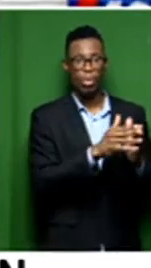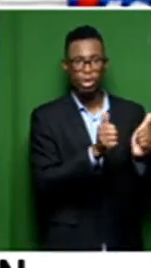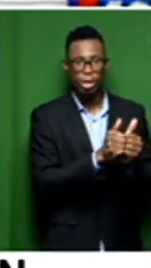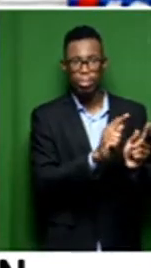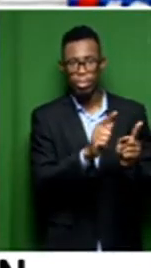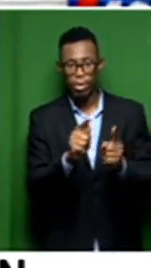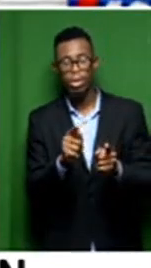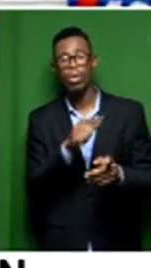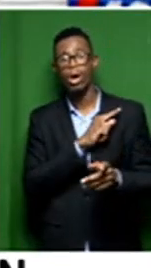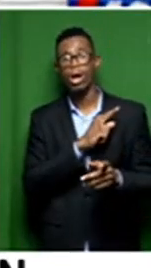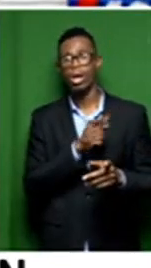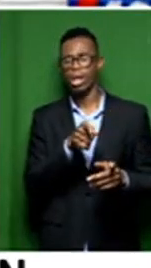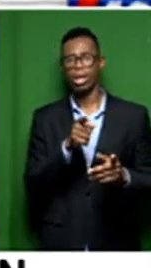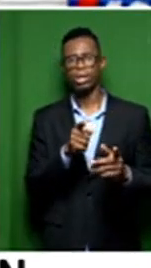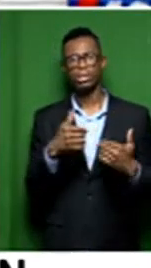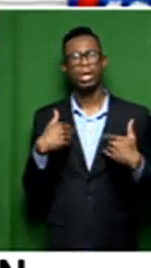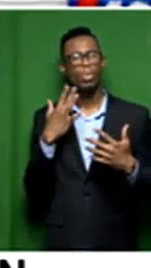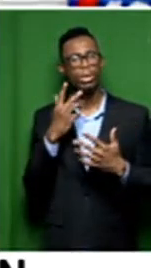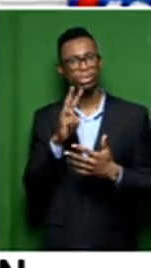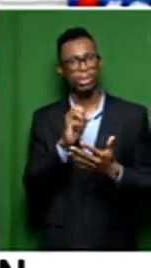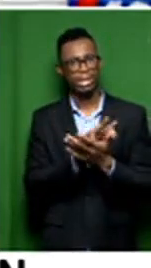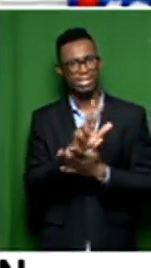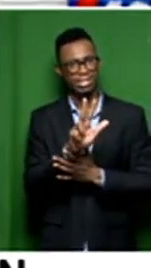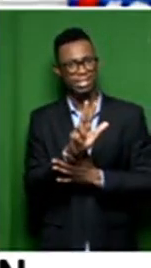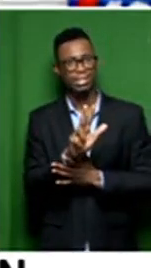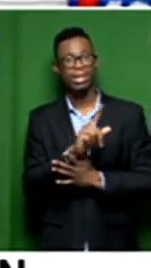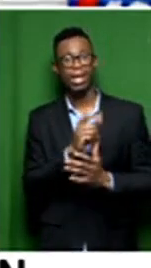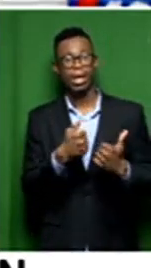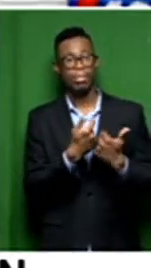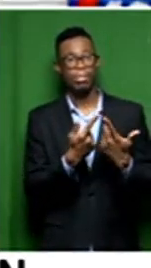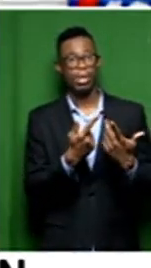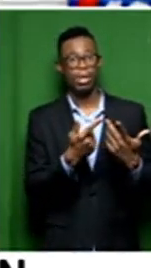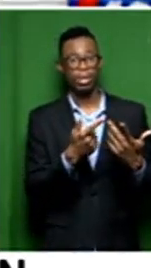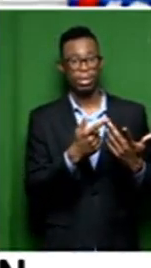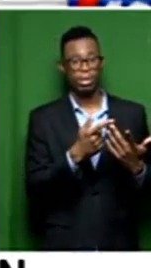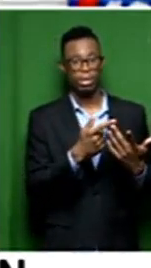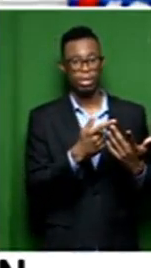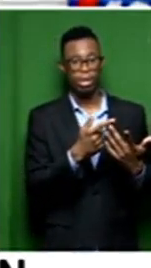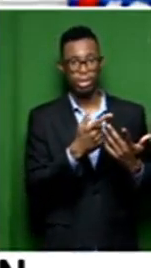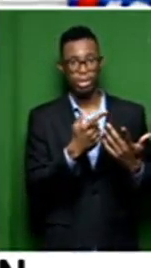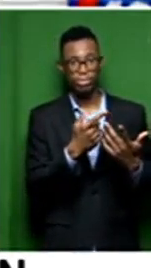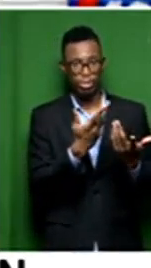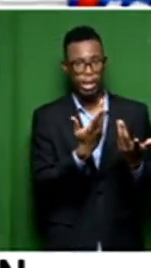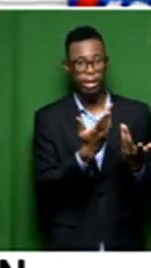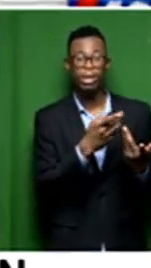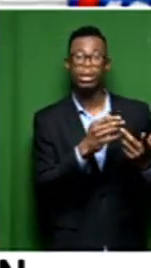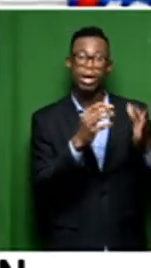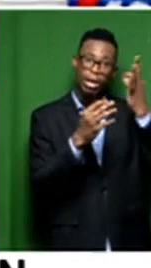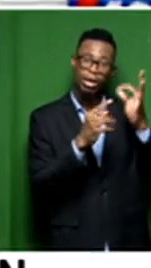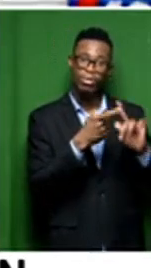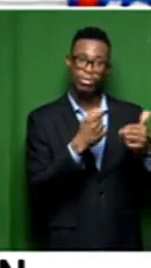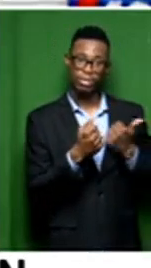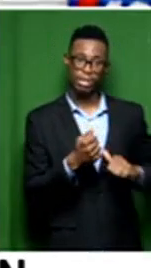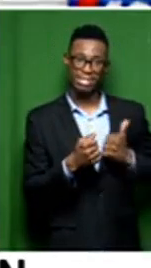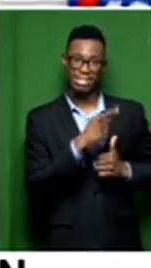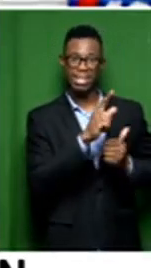This started in 2018 with a small grant from the Government of Canada for us to experiment with introducing the ideas of the Constitution